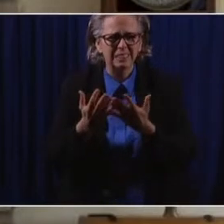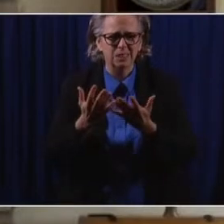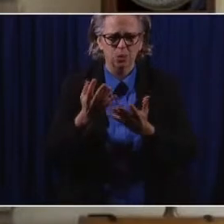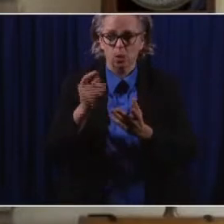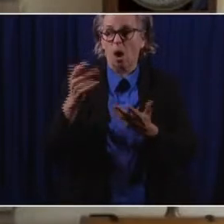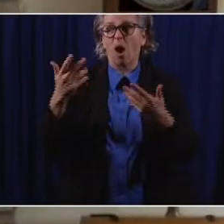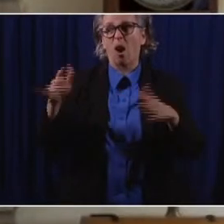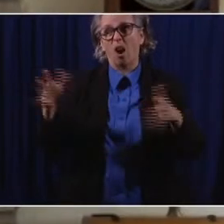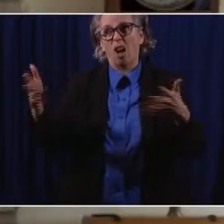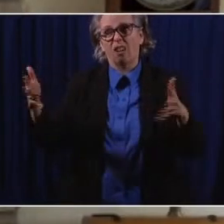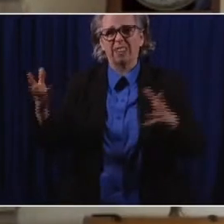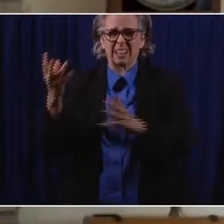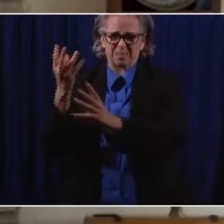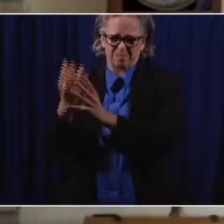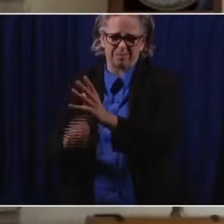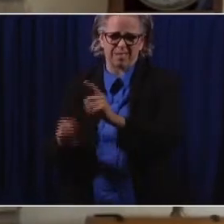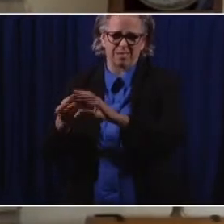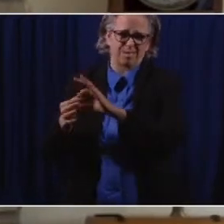to the virus.